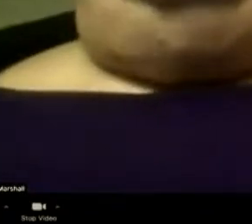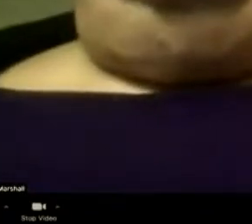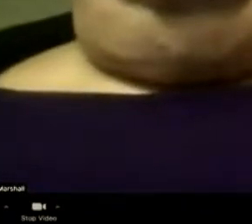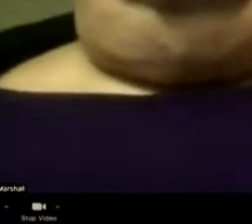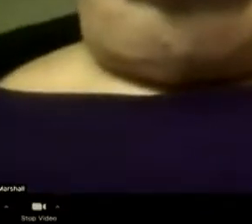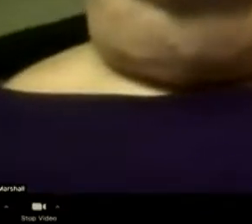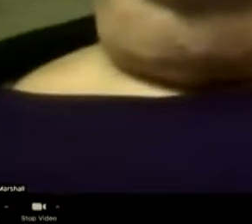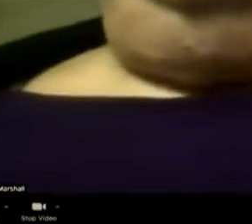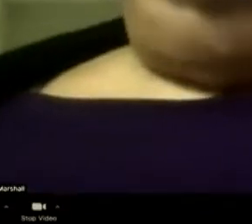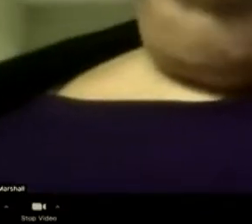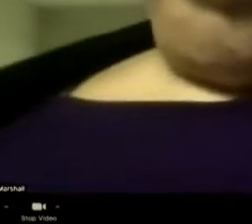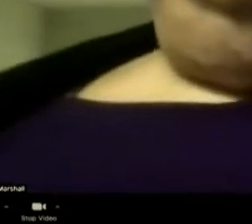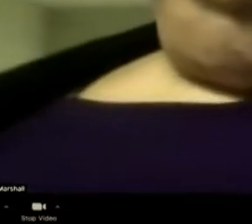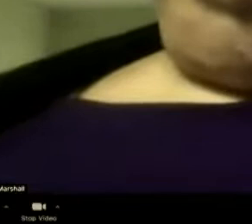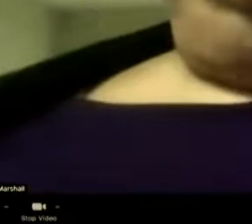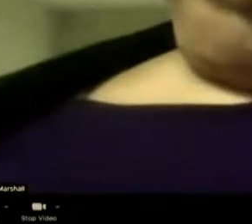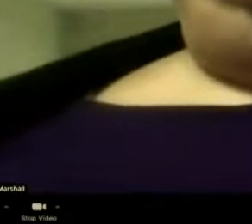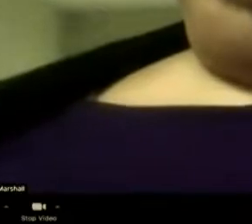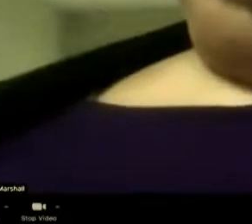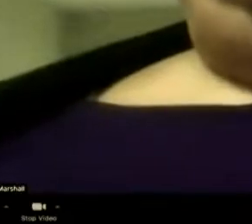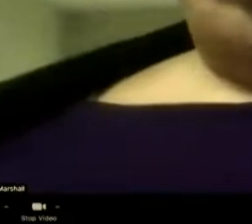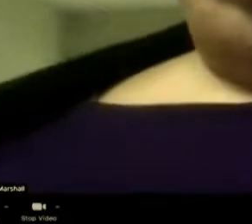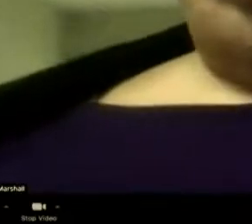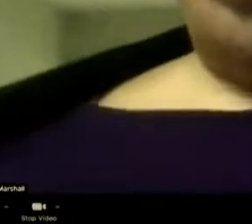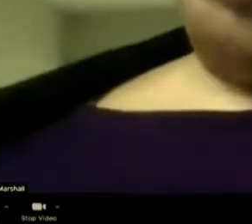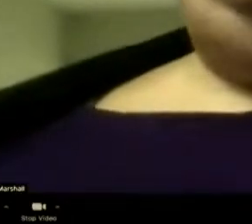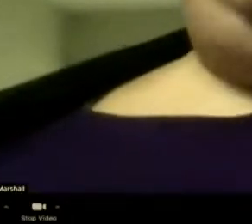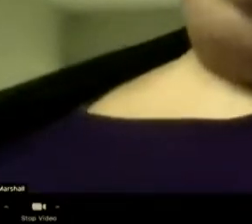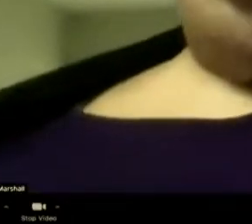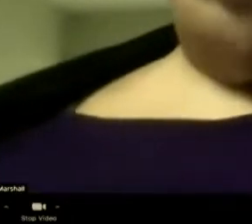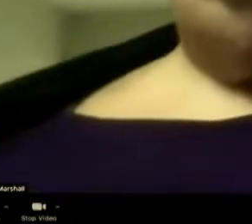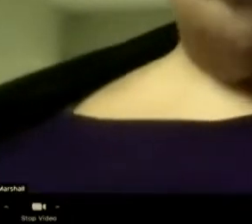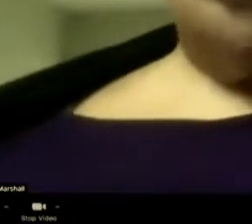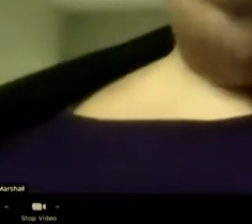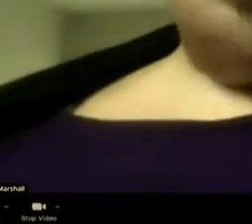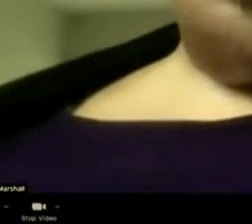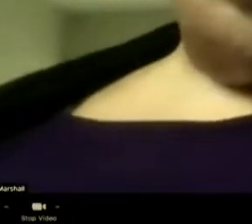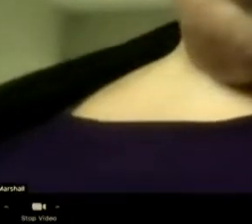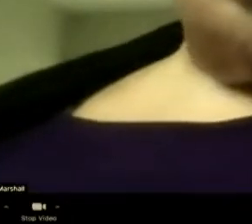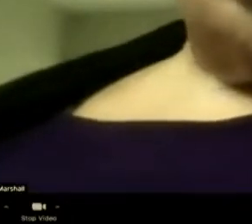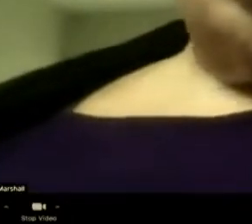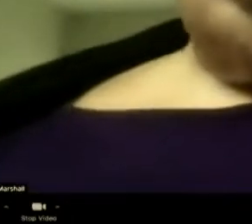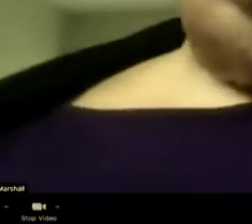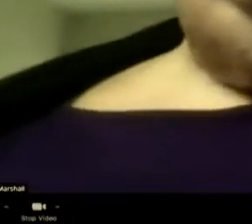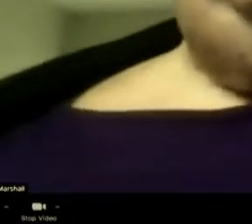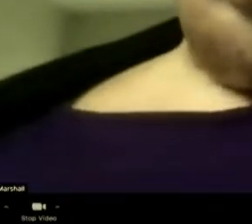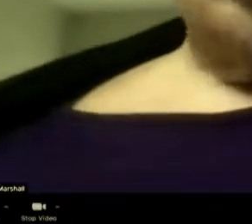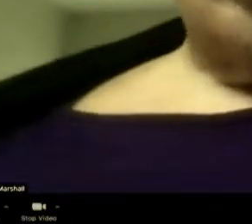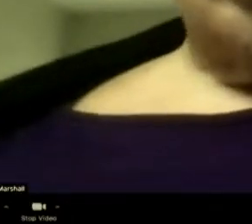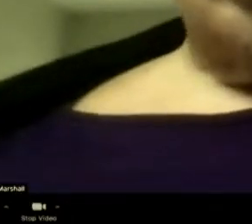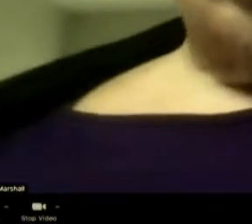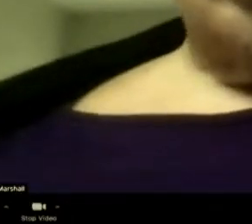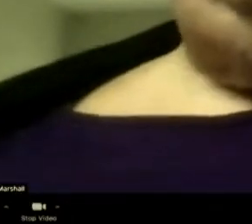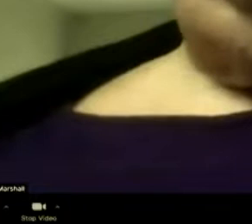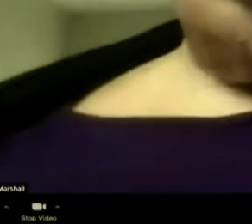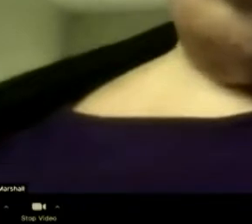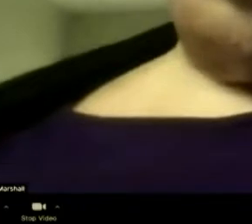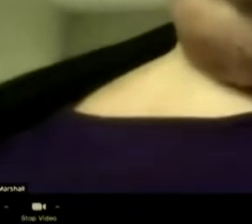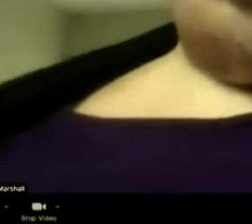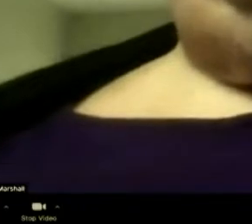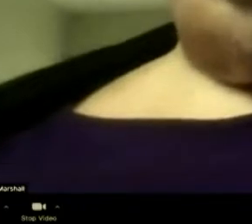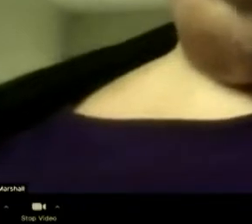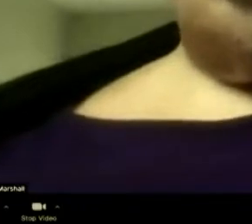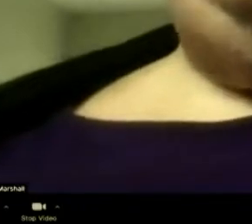I want to begin with the resonant words of the brilliant Laguno Pueblo author Leslie Marmon Silko and the ancestor